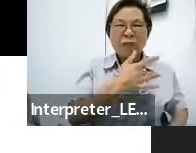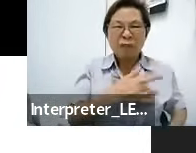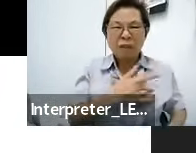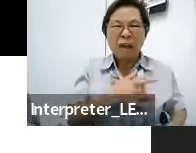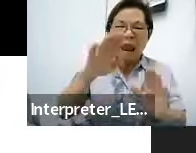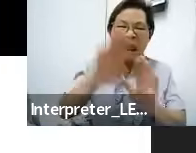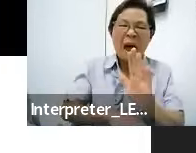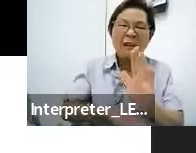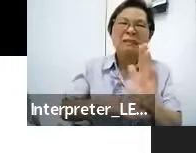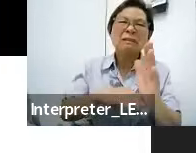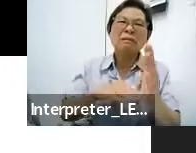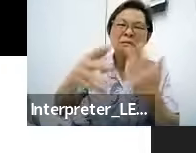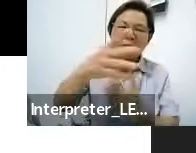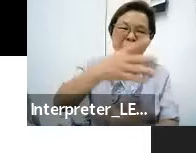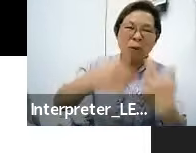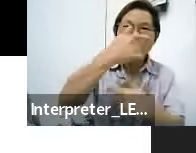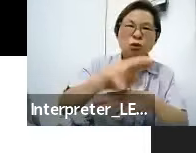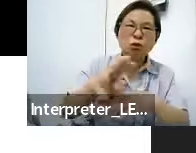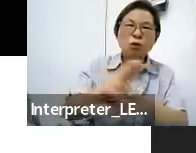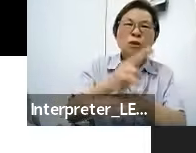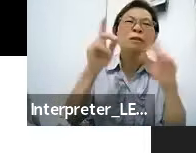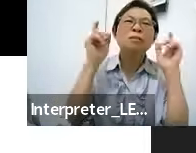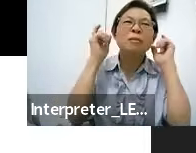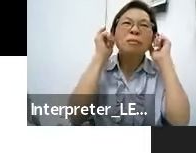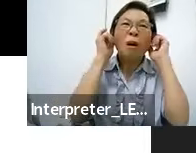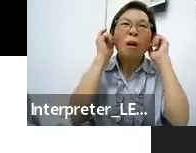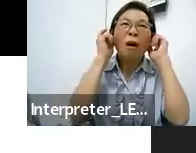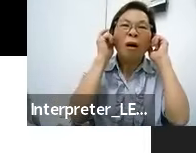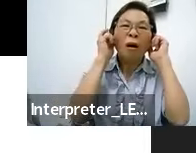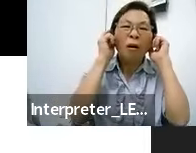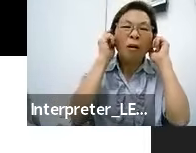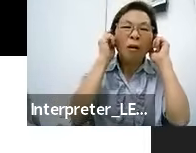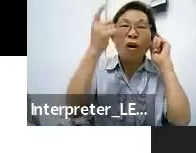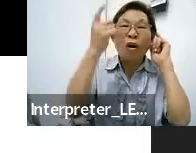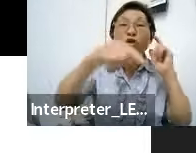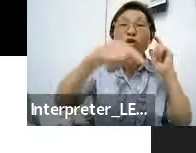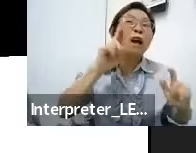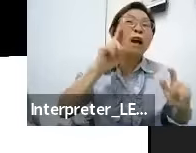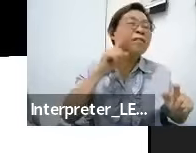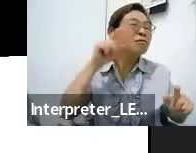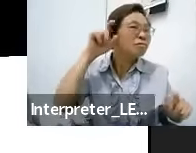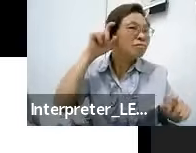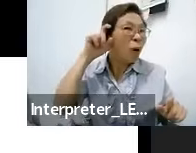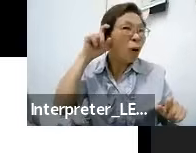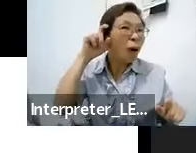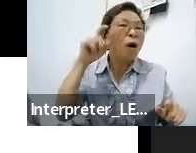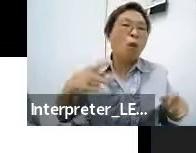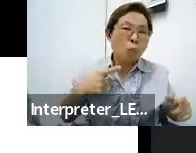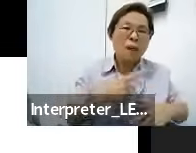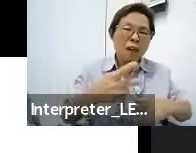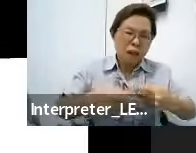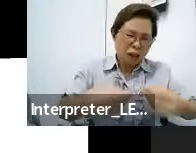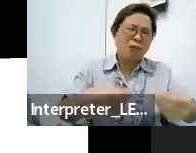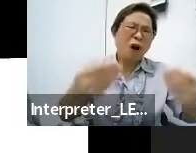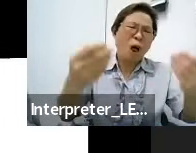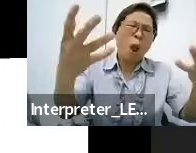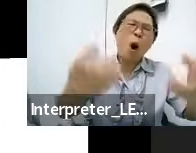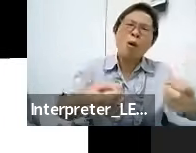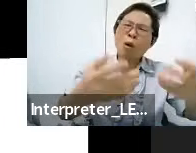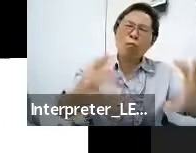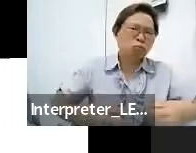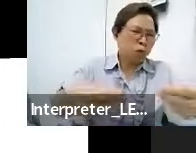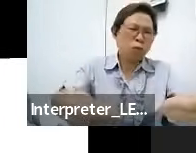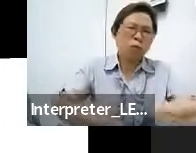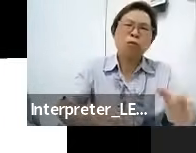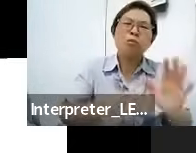they're using microphone and headsets. Text chat for those with hearing impairment. So we provide a lot of things there. Just as case